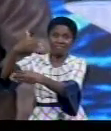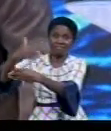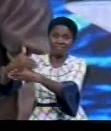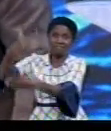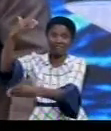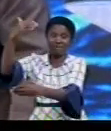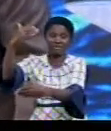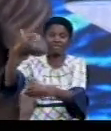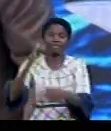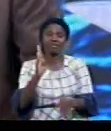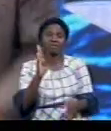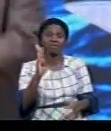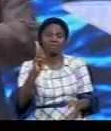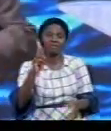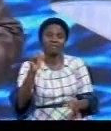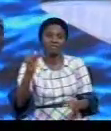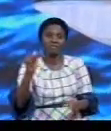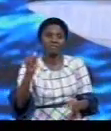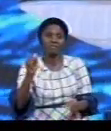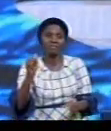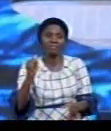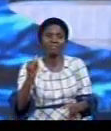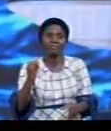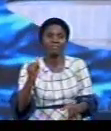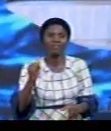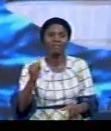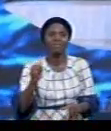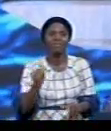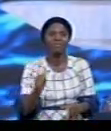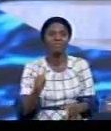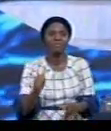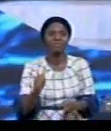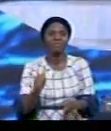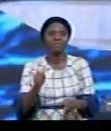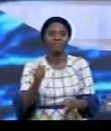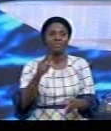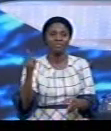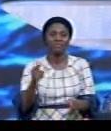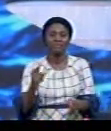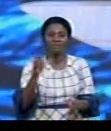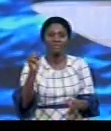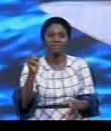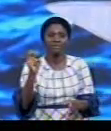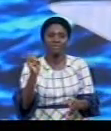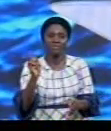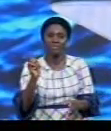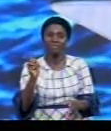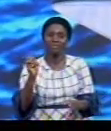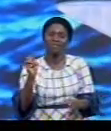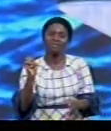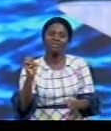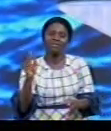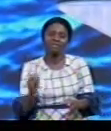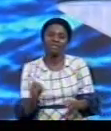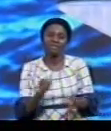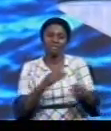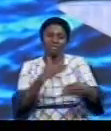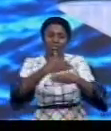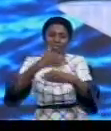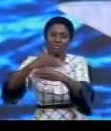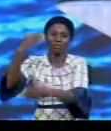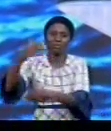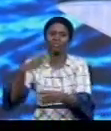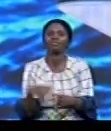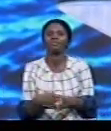making gates and making walls around their houses. Why? They don't want any uninvited guests to come